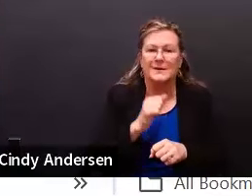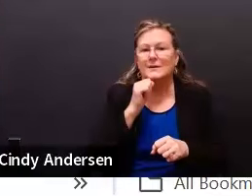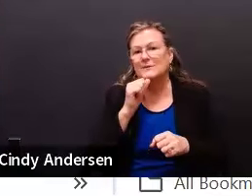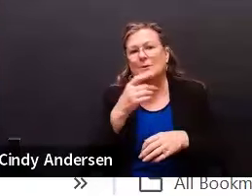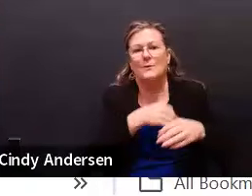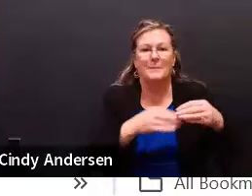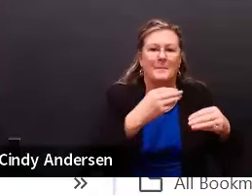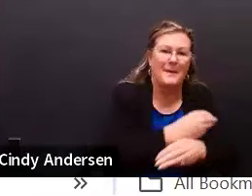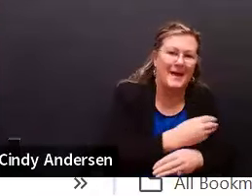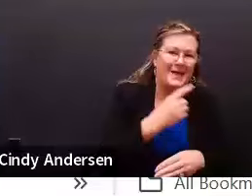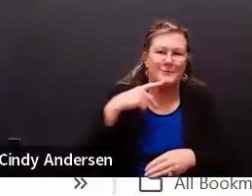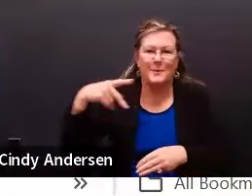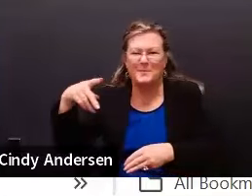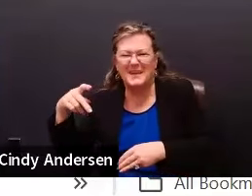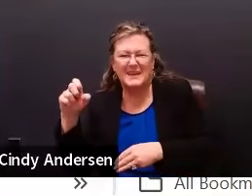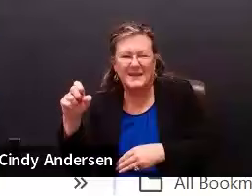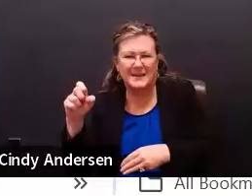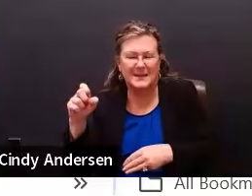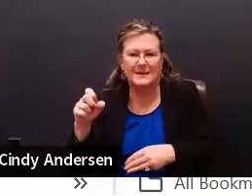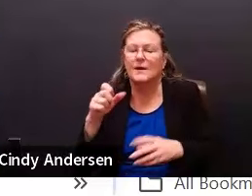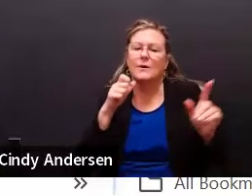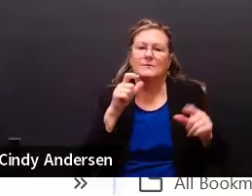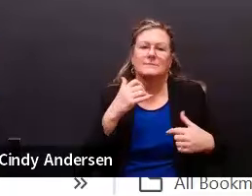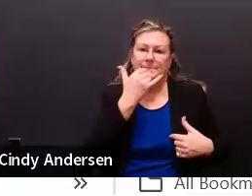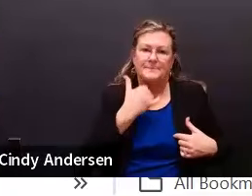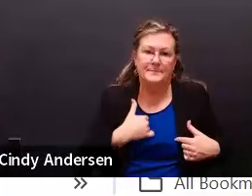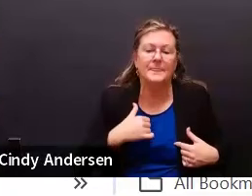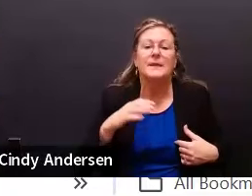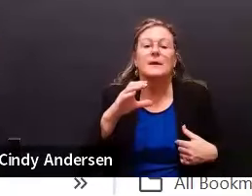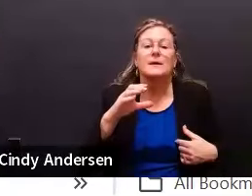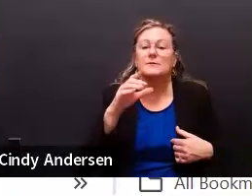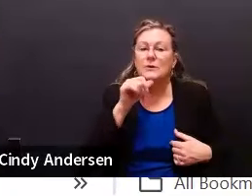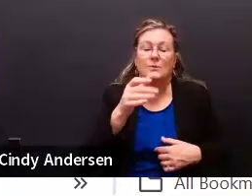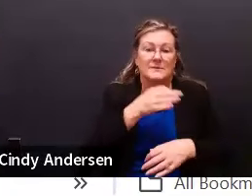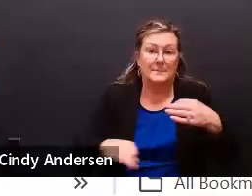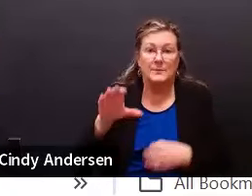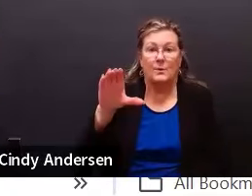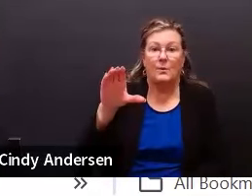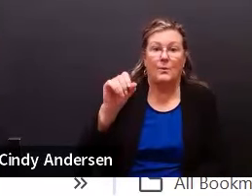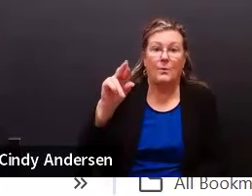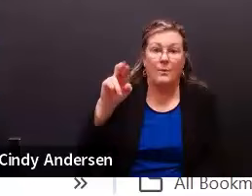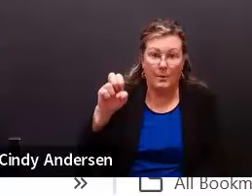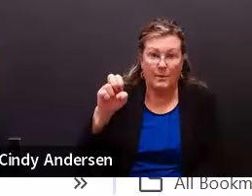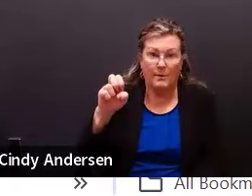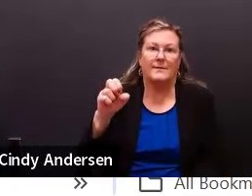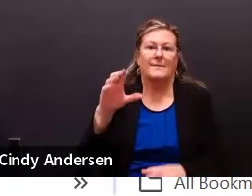for PE or something like that, right? We want to kind of keep the integrity, I think, of the core courses and standards for sure. But